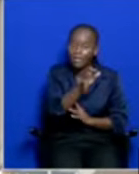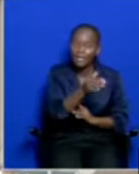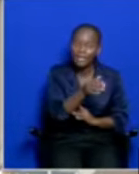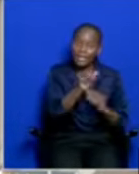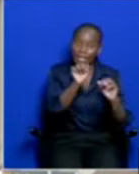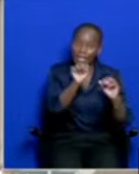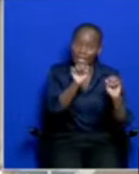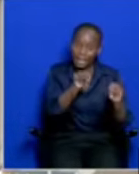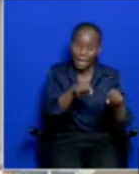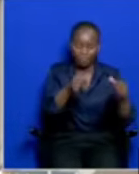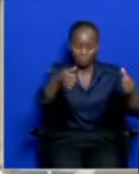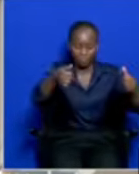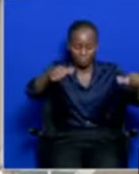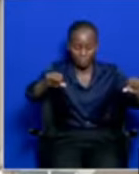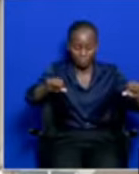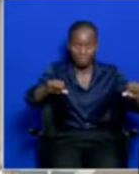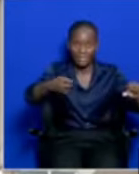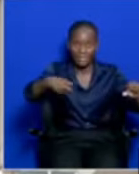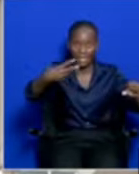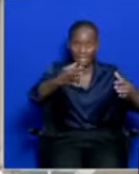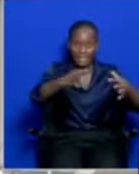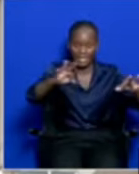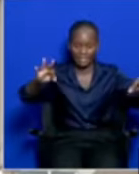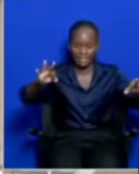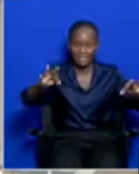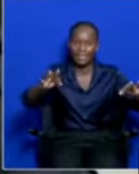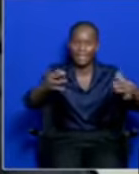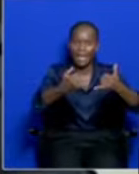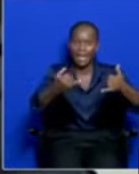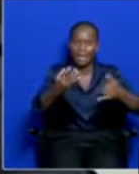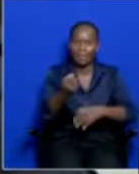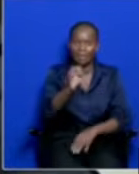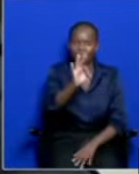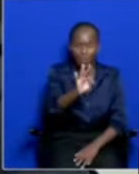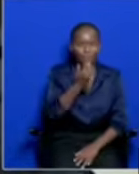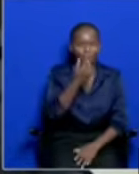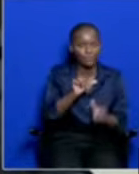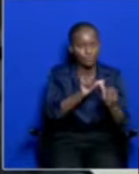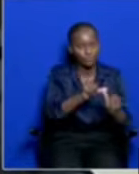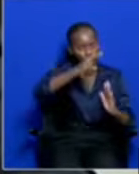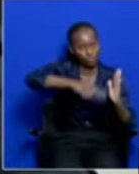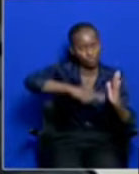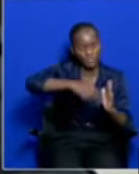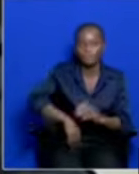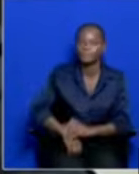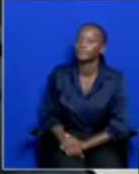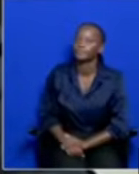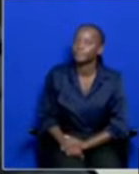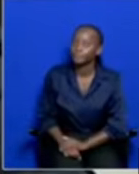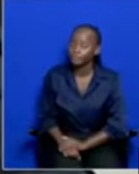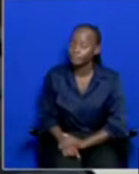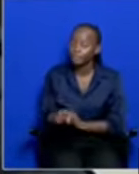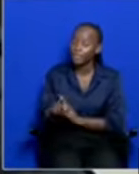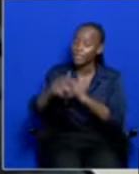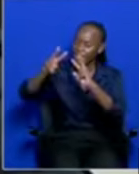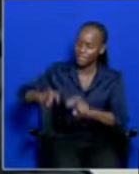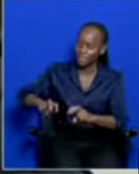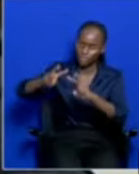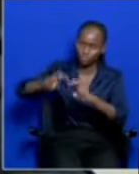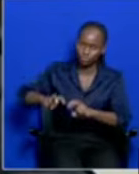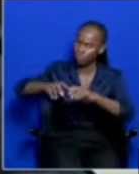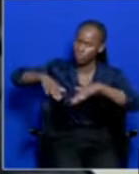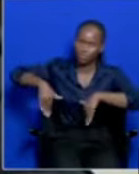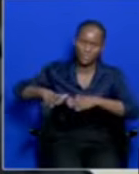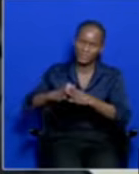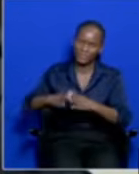at line 3. If you can take it from there. The investigation has not been finalized. It's a, don't